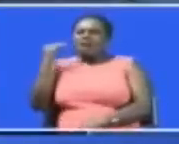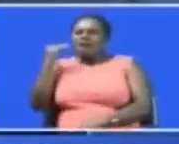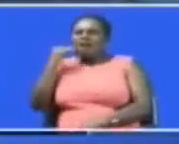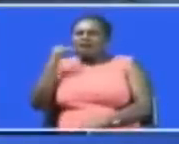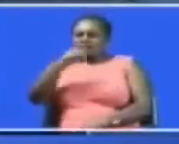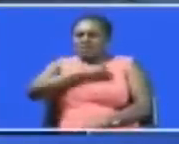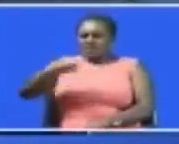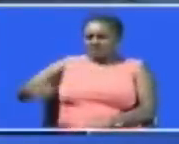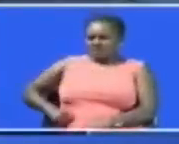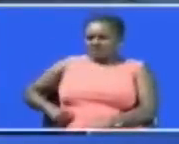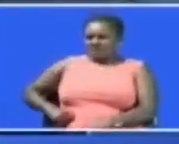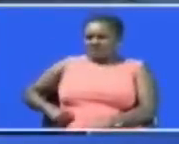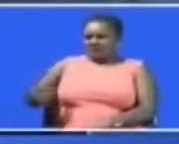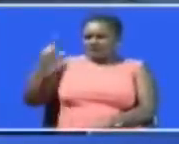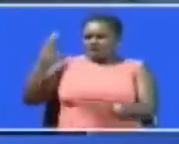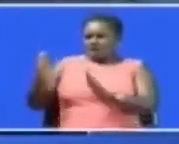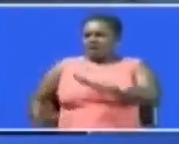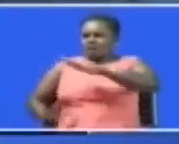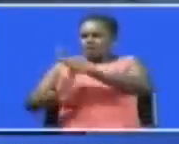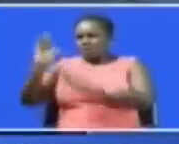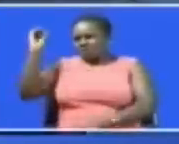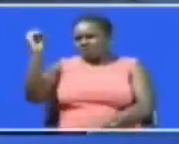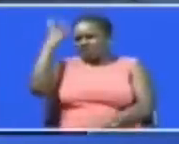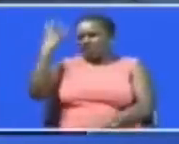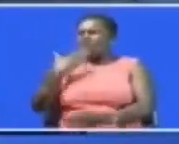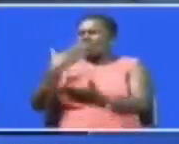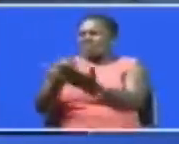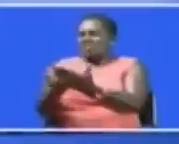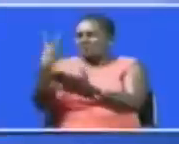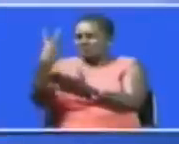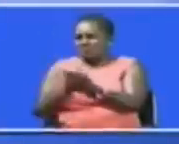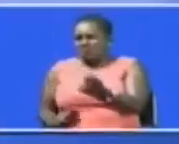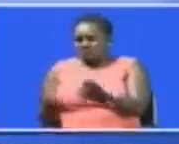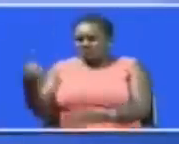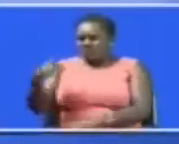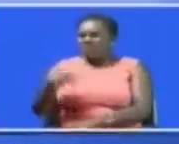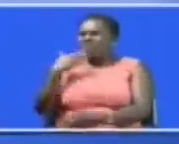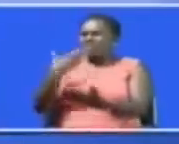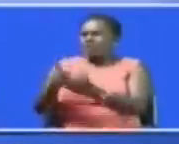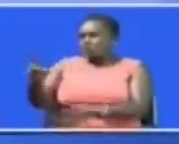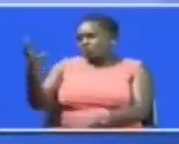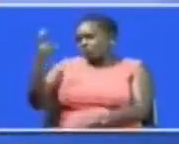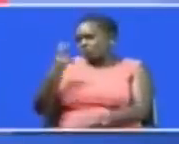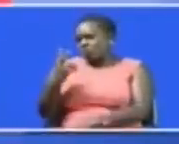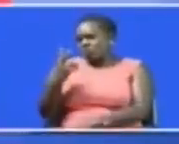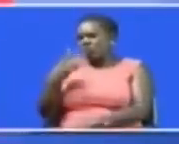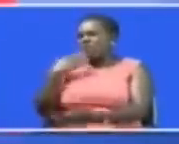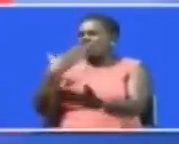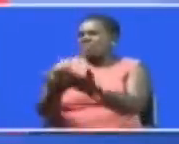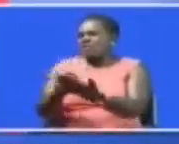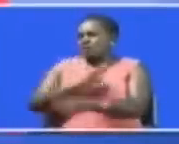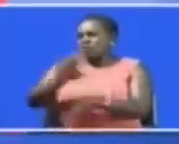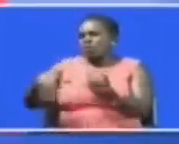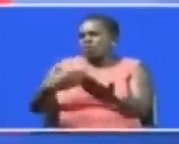minority in the Senate, Senior Counsel James Orengo. Thank you both for making time for Checkpoint. And thank you for watching the show. Much appreciated on behalf